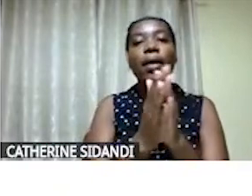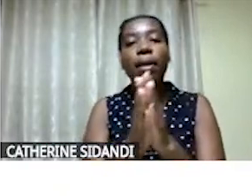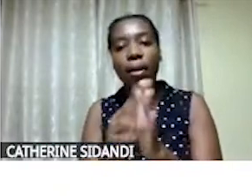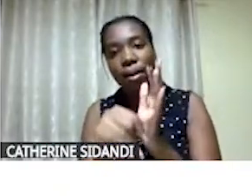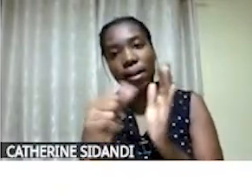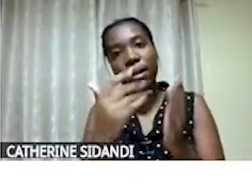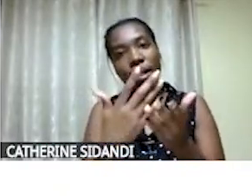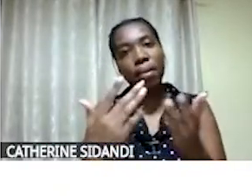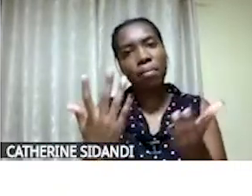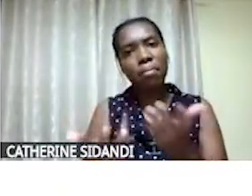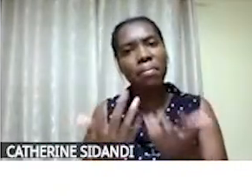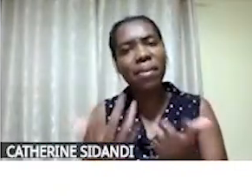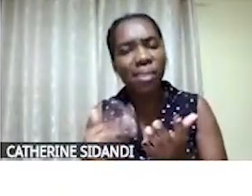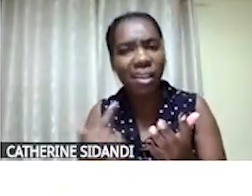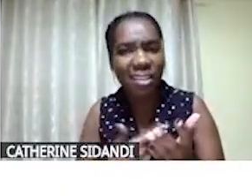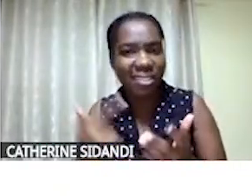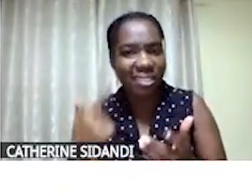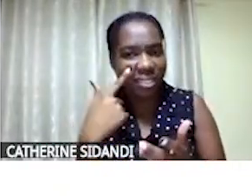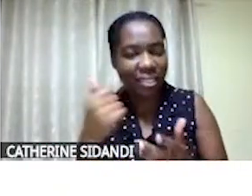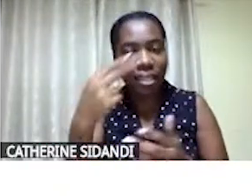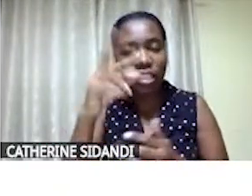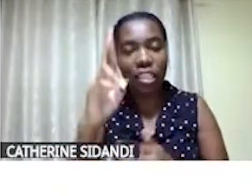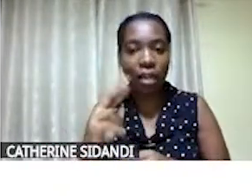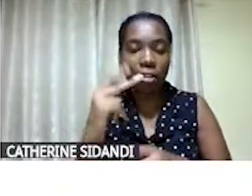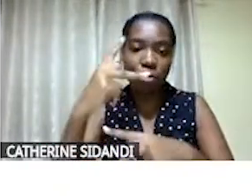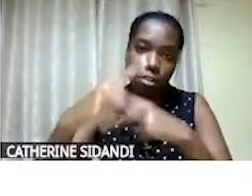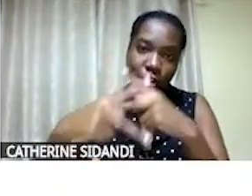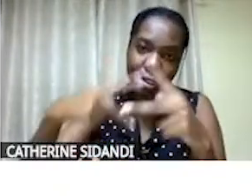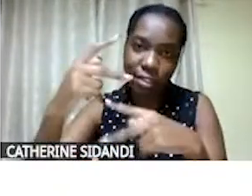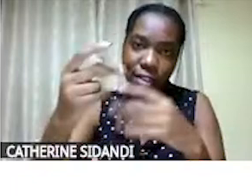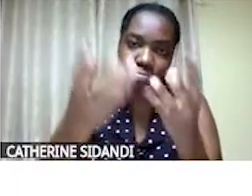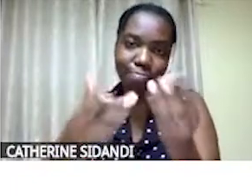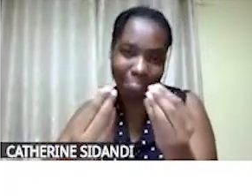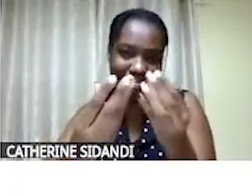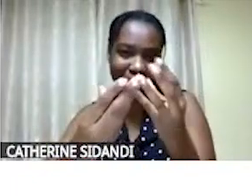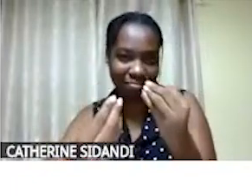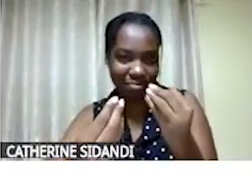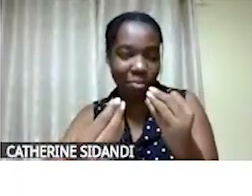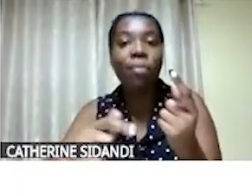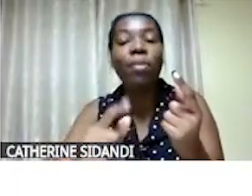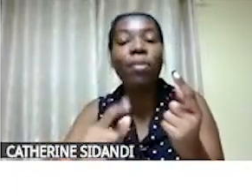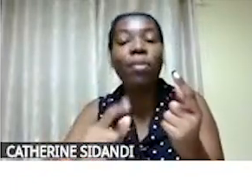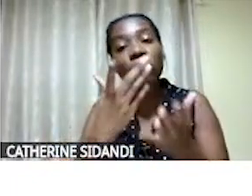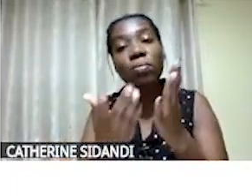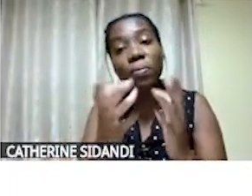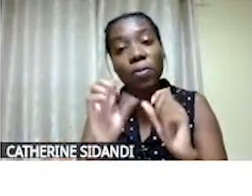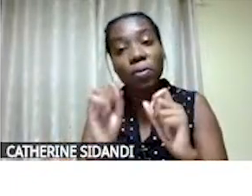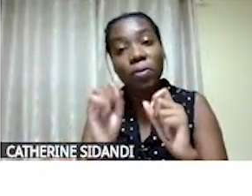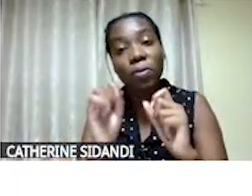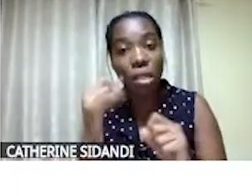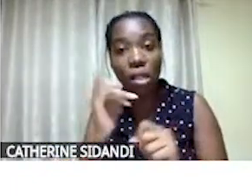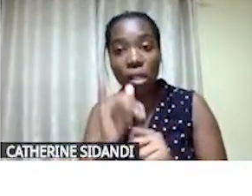perhaps it's simplifying HR processes. Simplifying HR processes, then perhaps for these guys, they'll be focusing more